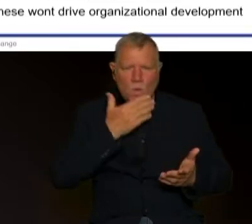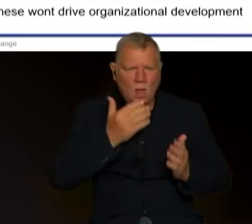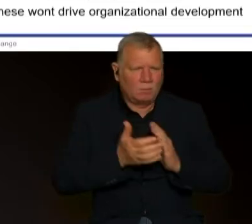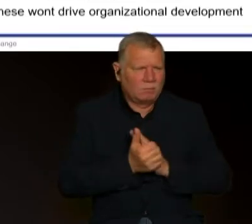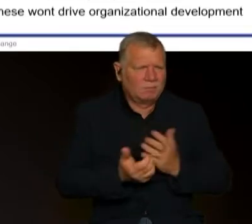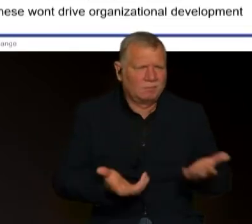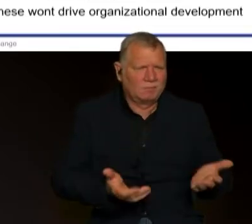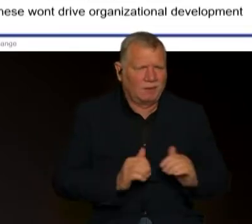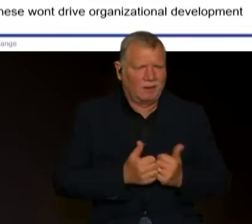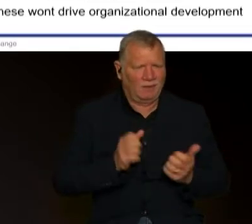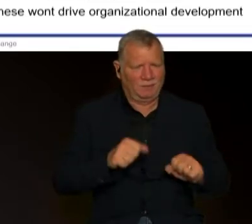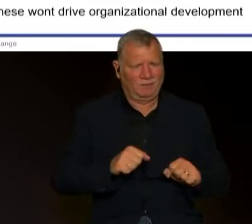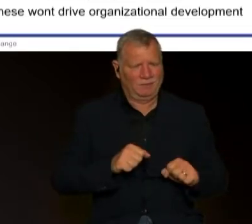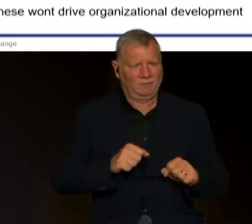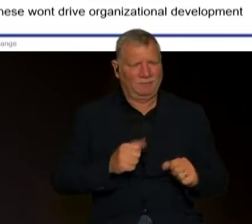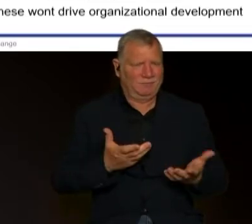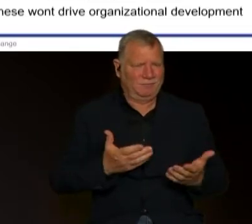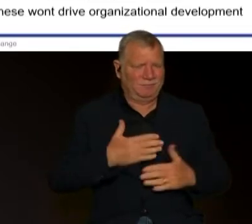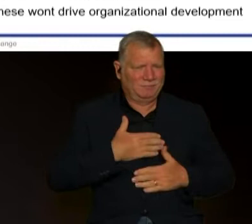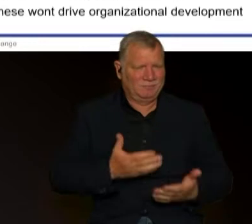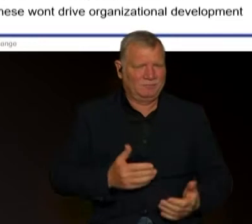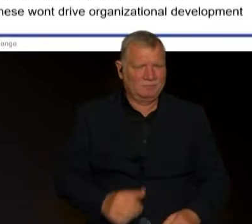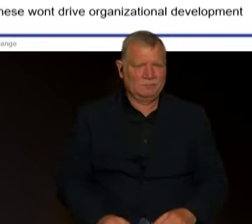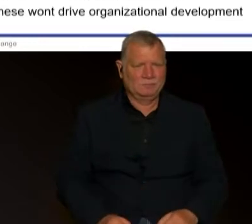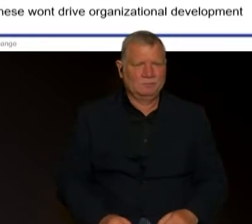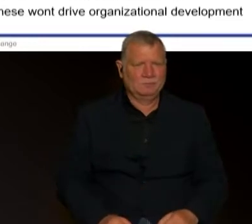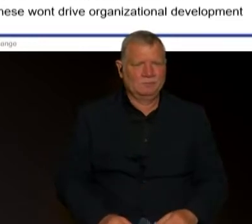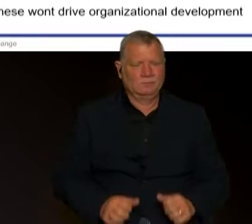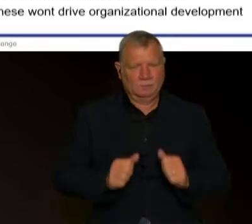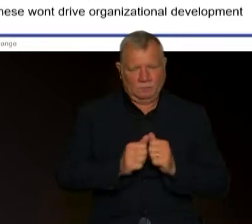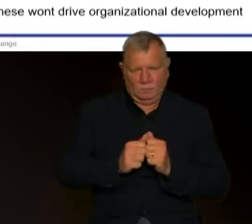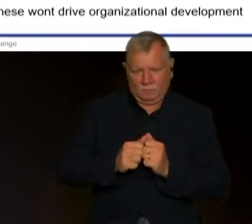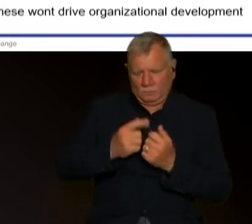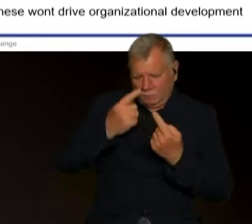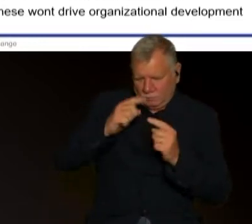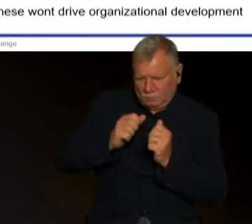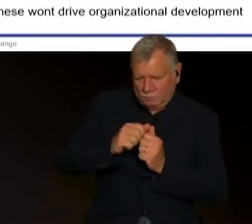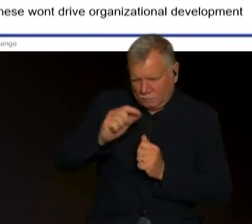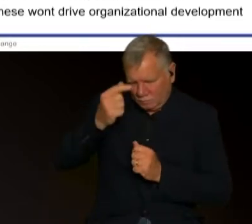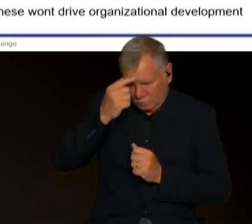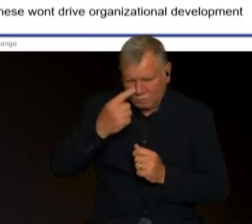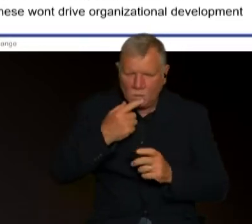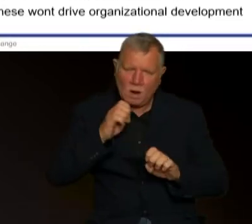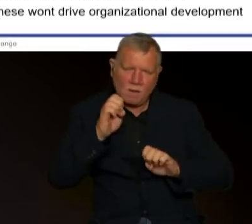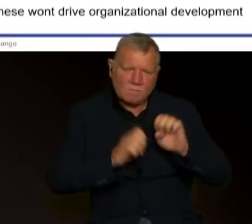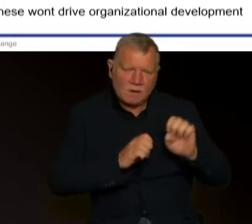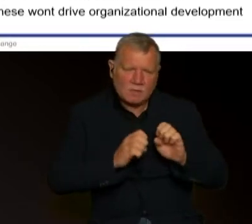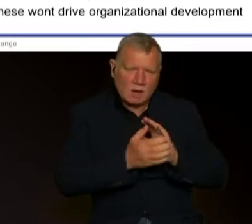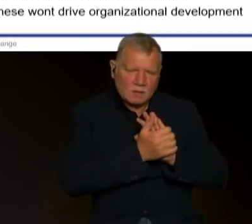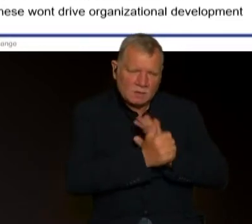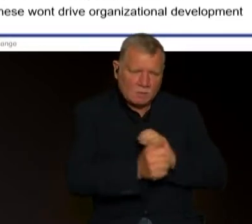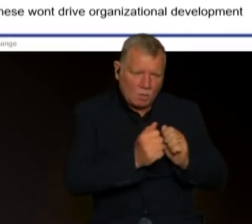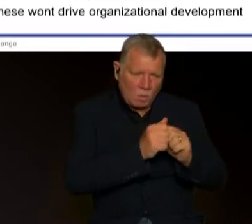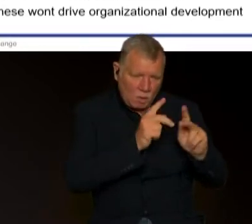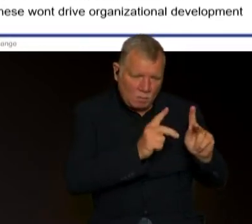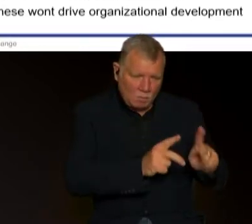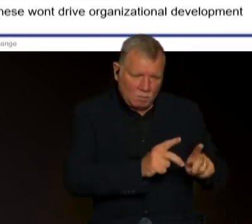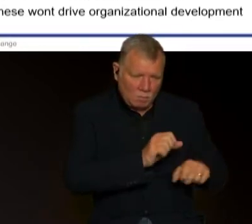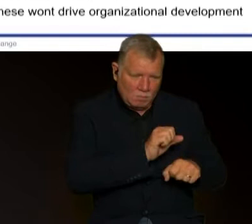employee skills when they don't have them. We took the decision in consensus with the government. We're going